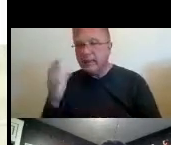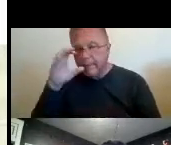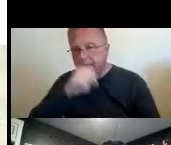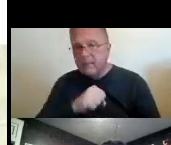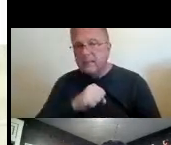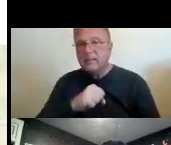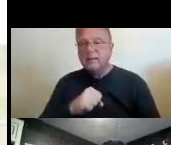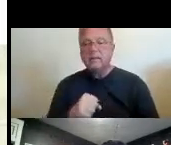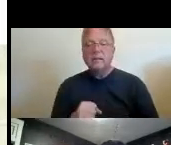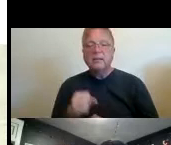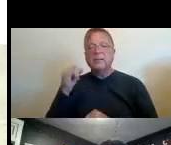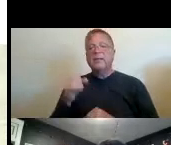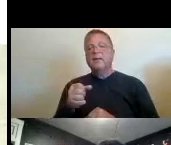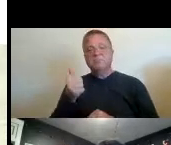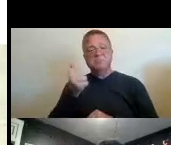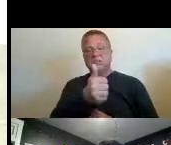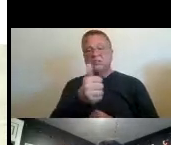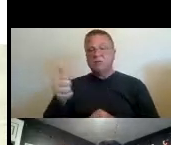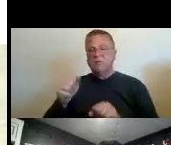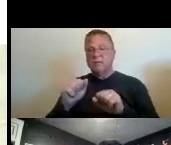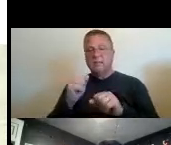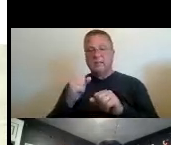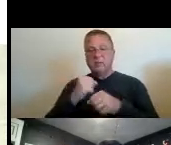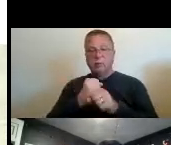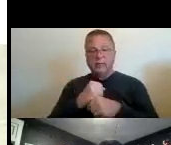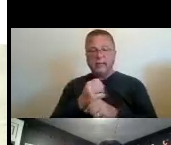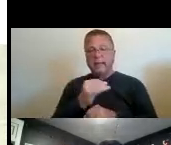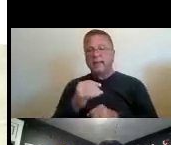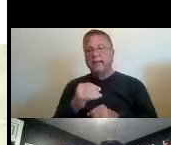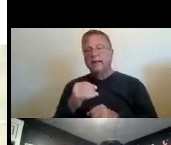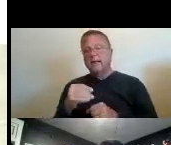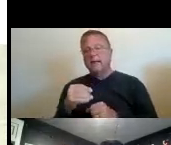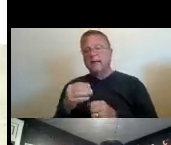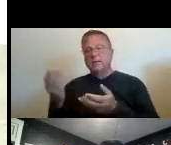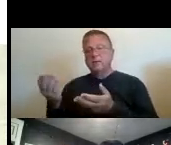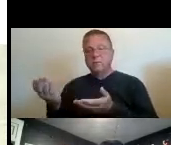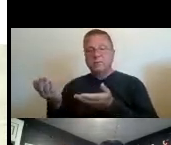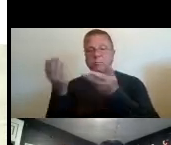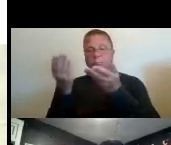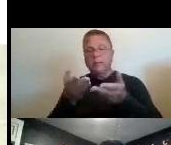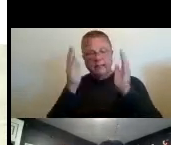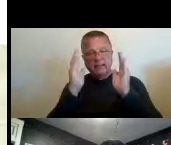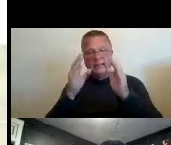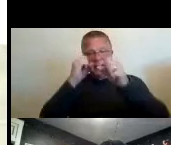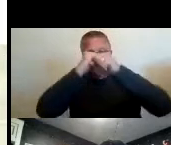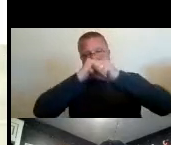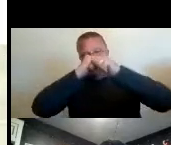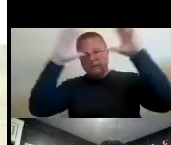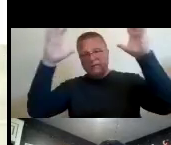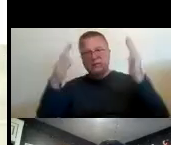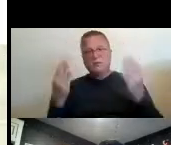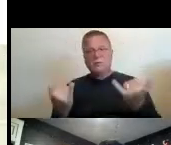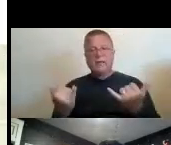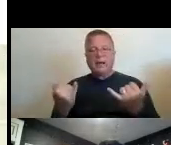You know, if you can create, and if it's really, you know, as we're bringing this attention, as we're bringing this vision here, what are the